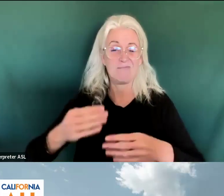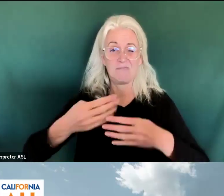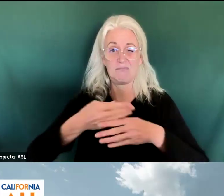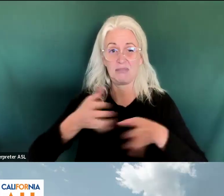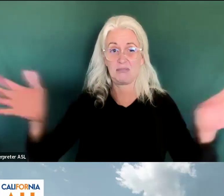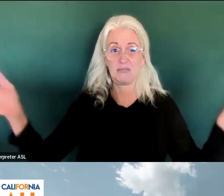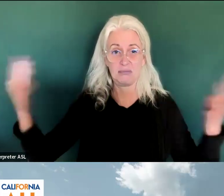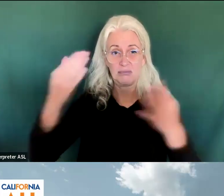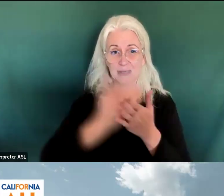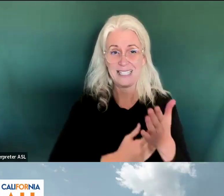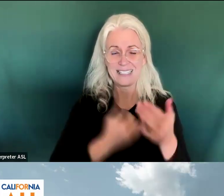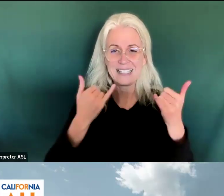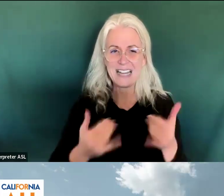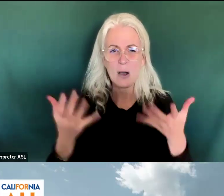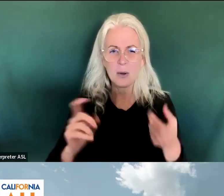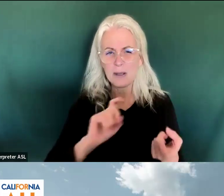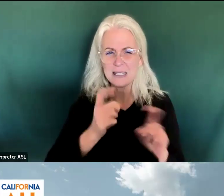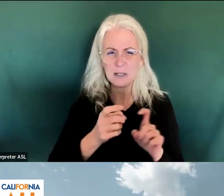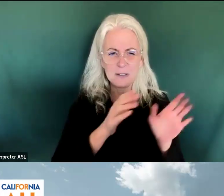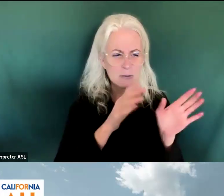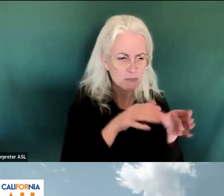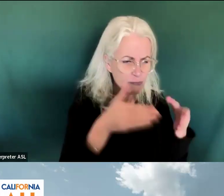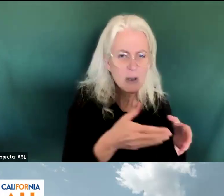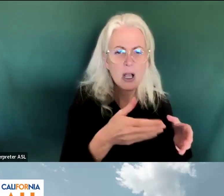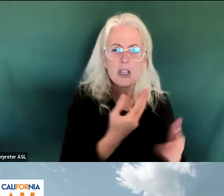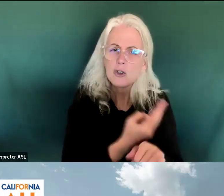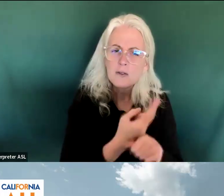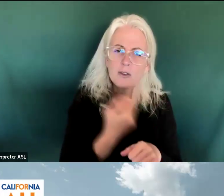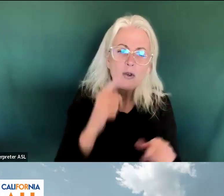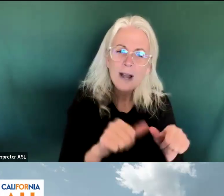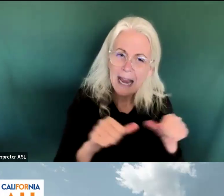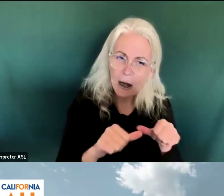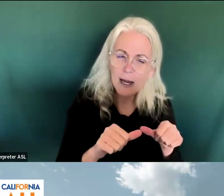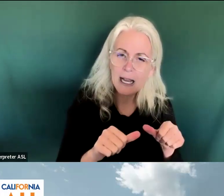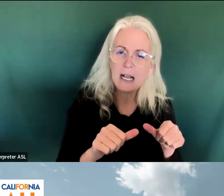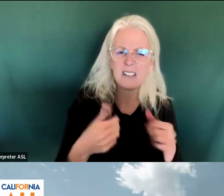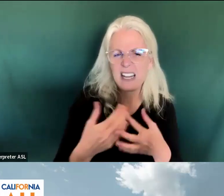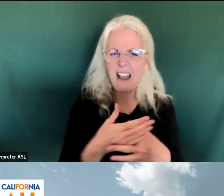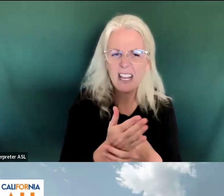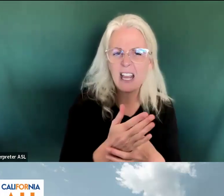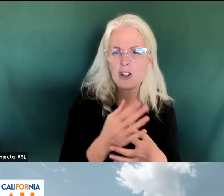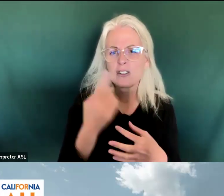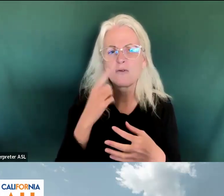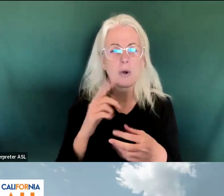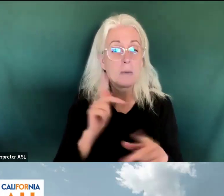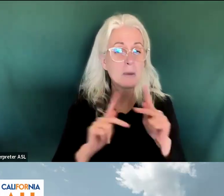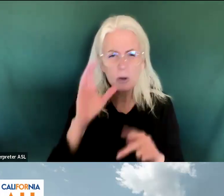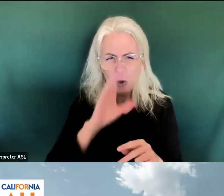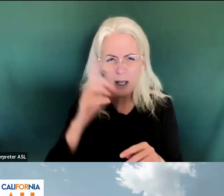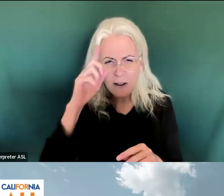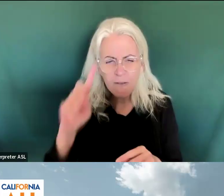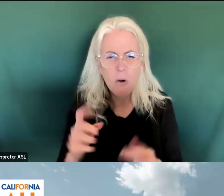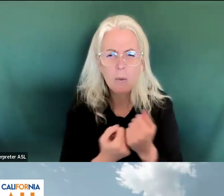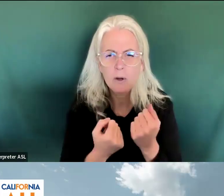broad list, but now we hope to make it a really useful tool for digital navigators, for individuals looking for